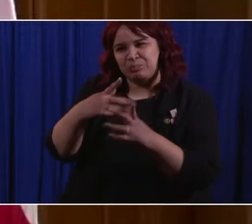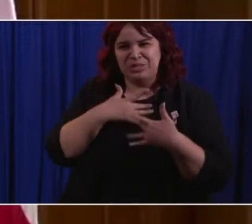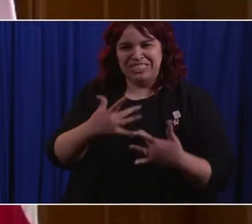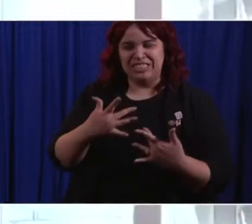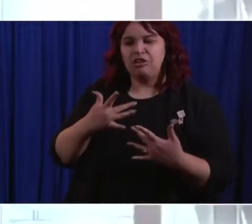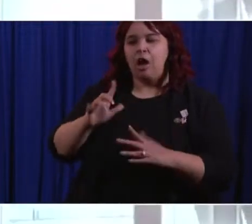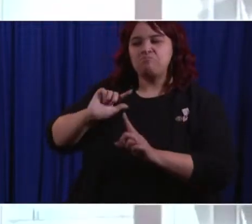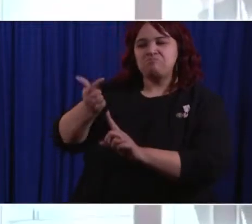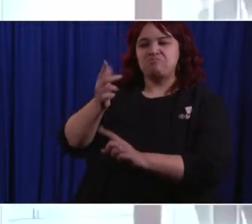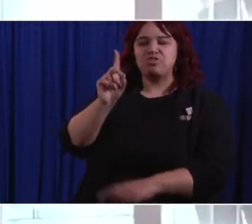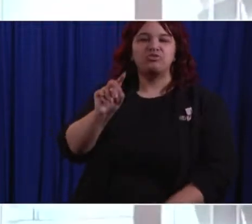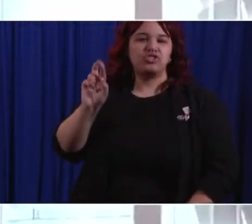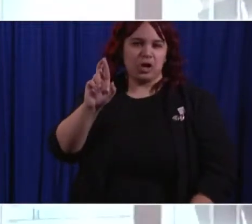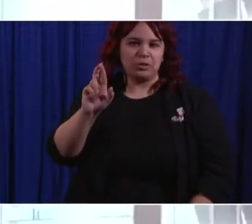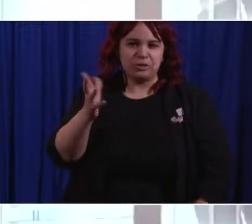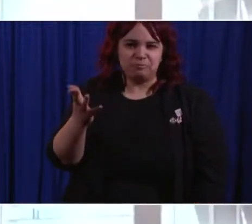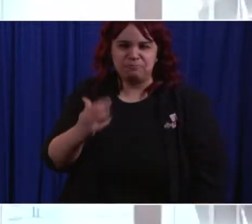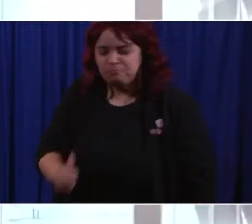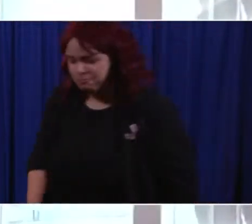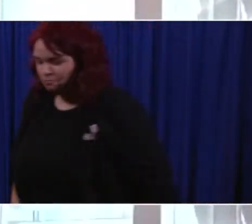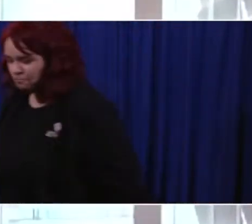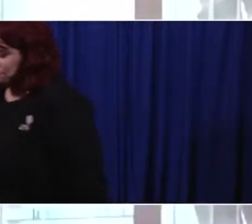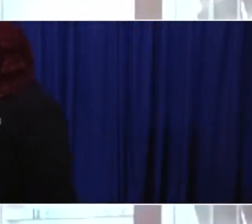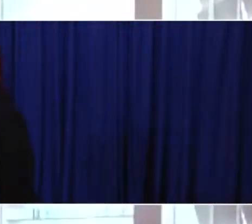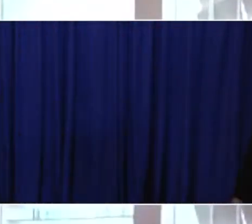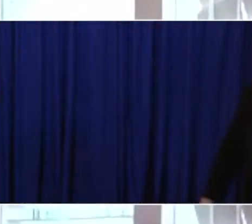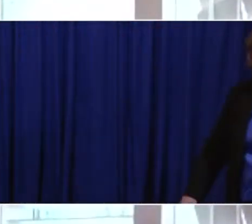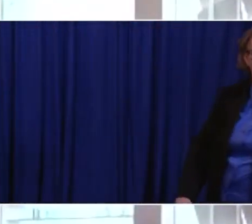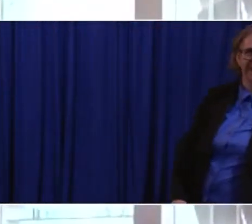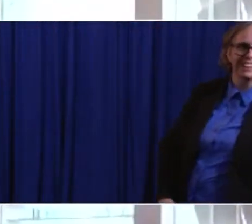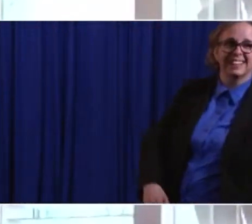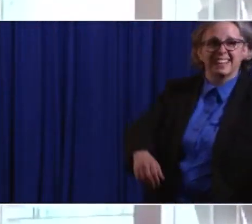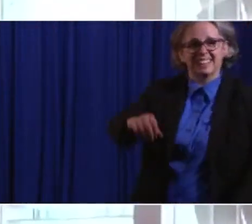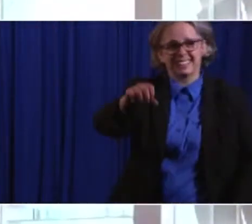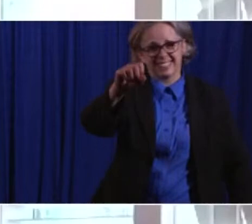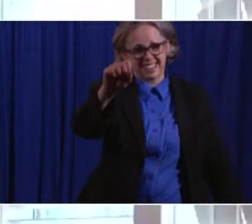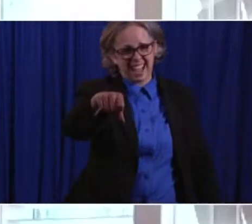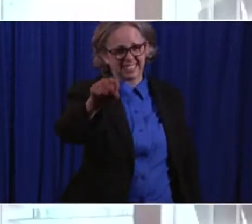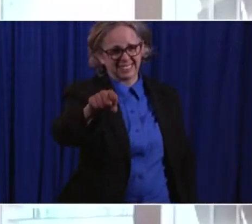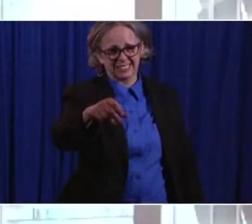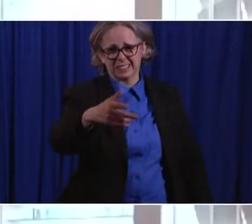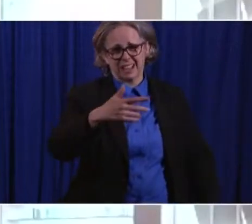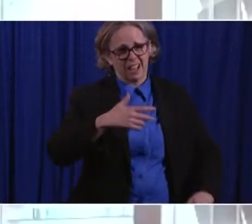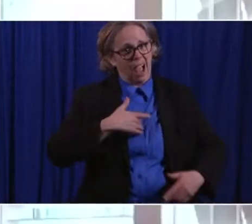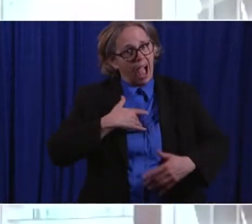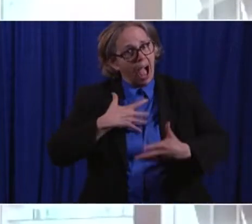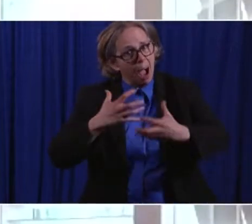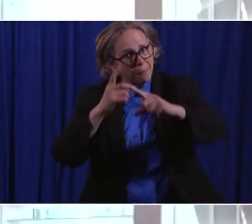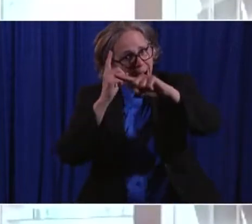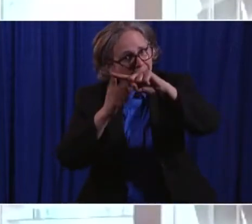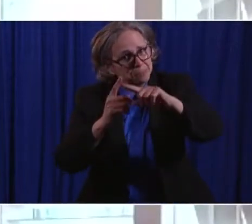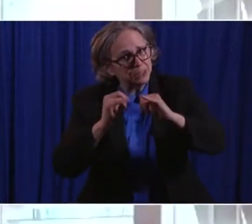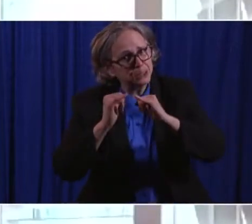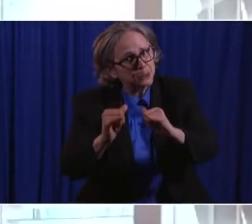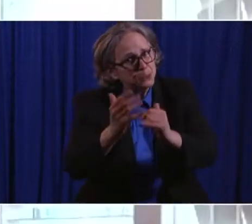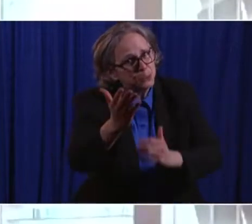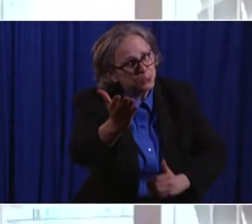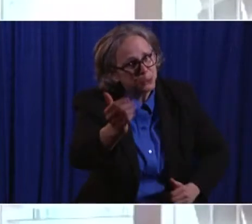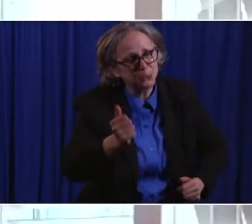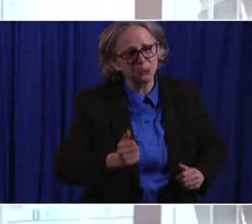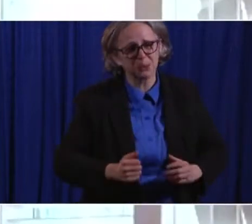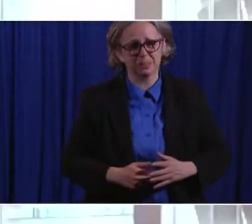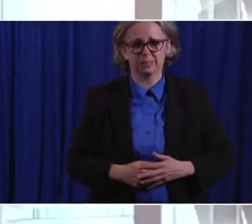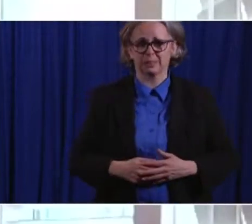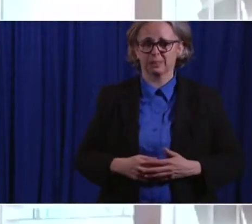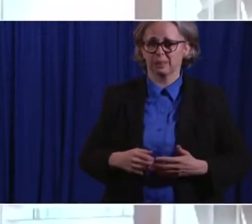Yeah, thank you, Governor. And yes, I would share the governor's optimism, and not because we don't face a challenge, but because